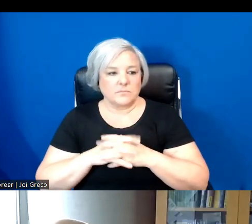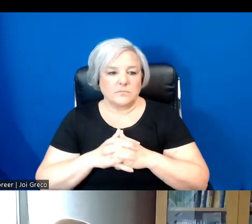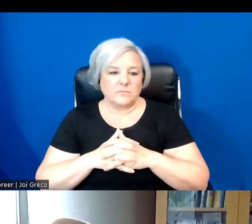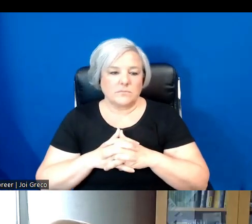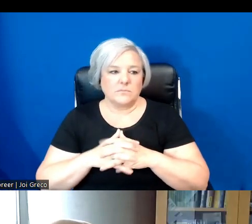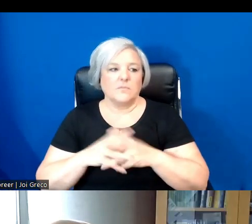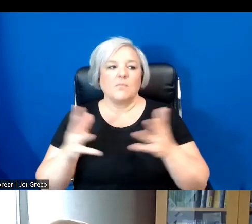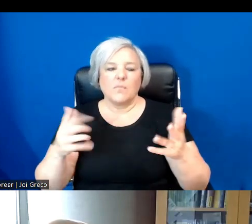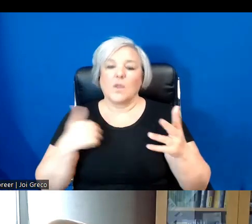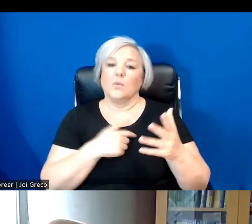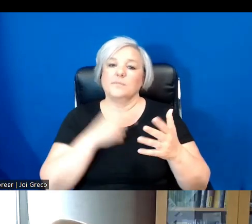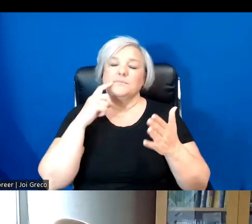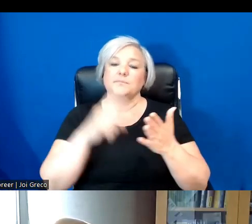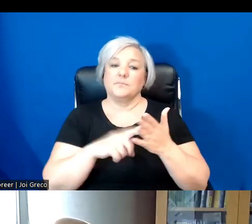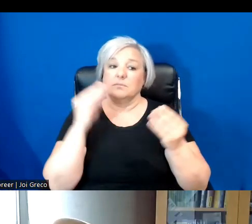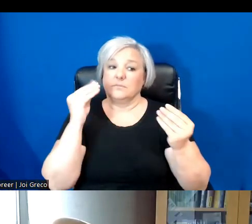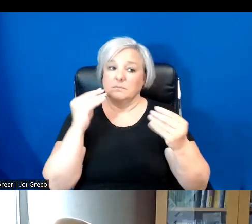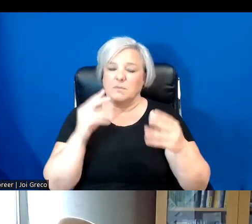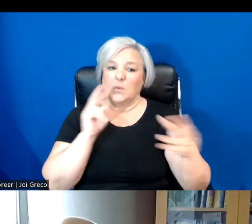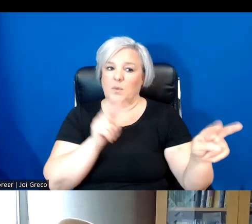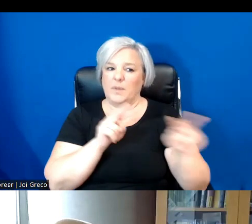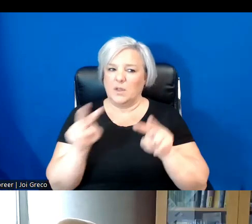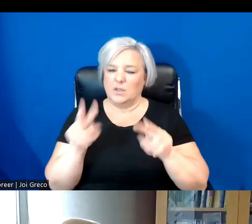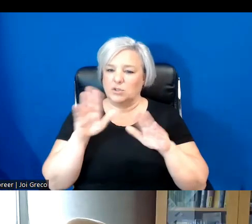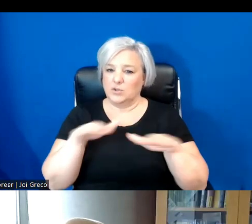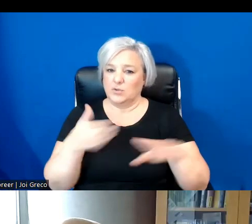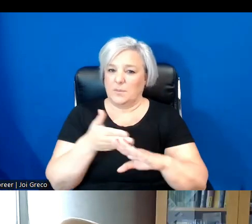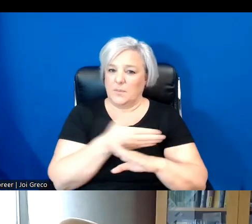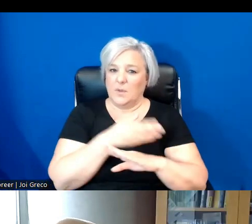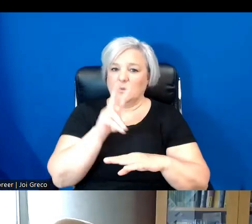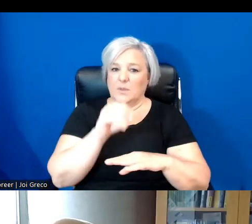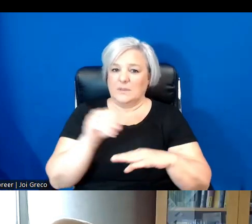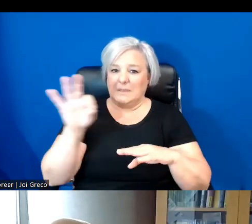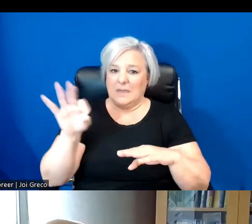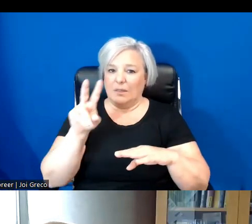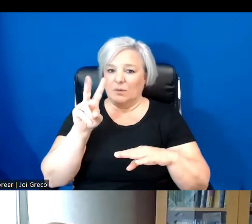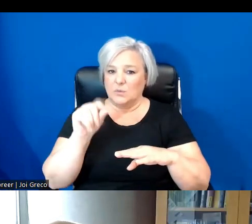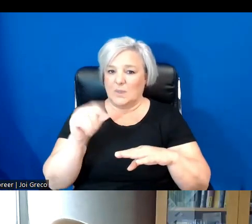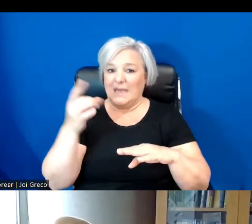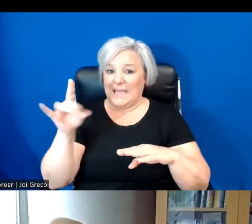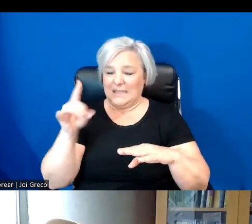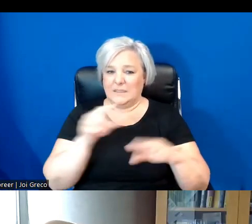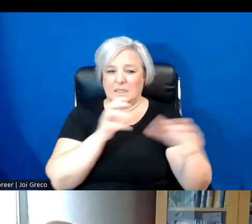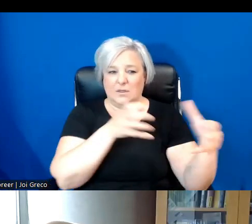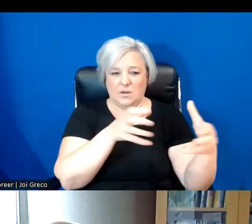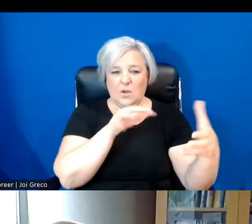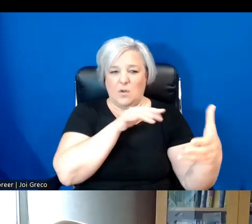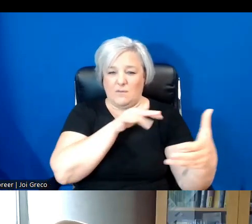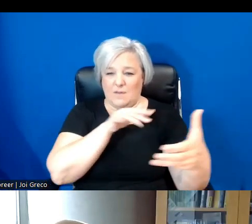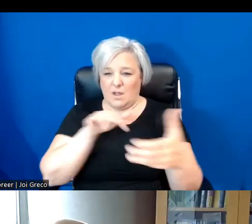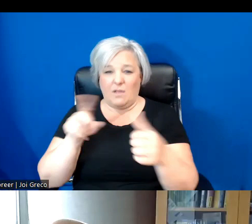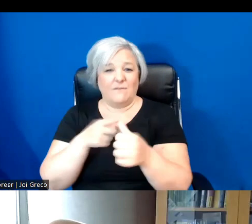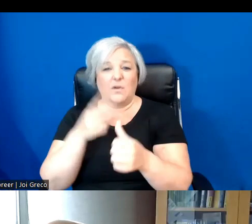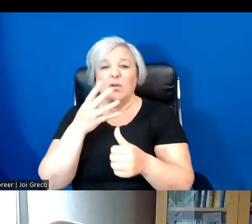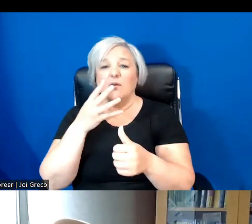So what we found with these data, when we've looked at kids that were born between 2009 and 2018, if we follow them over their first 4 years of